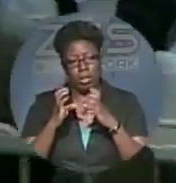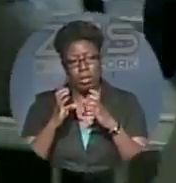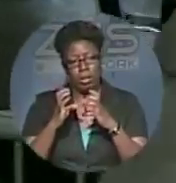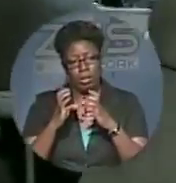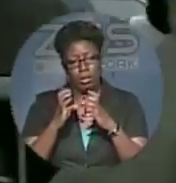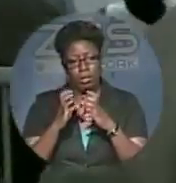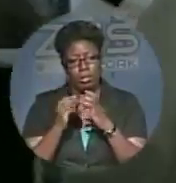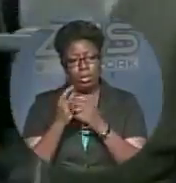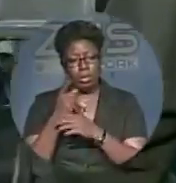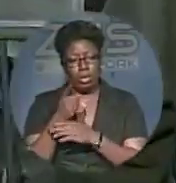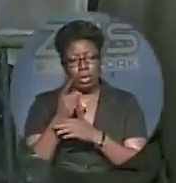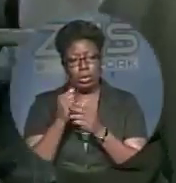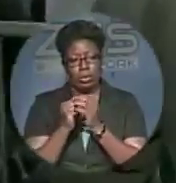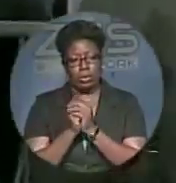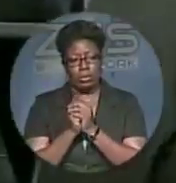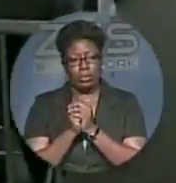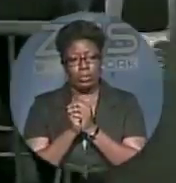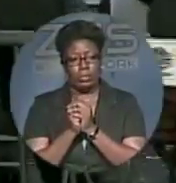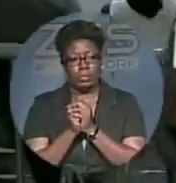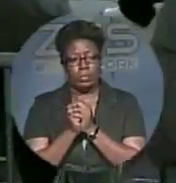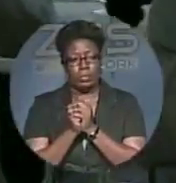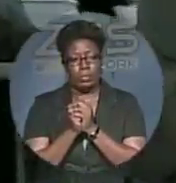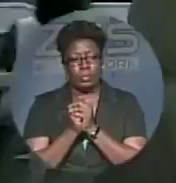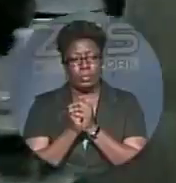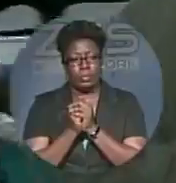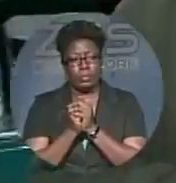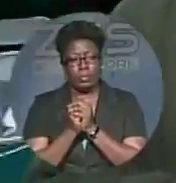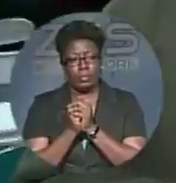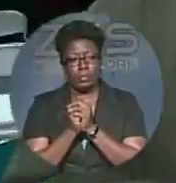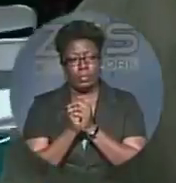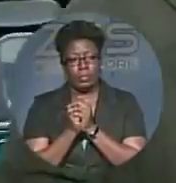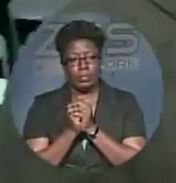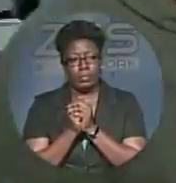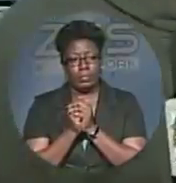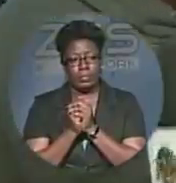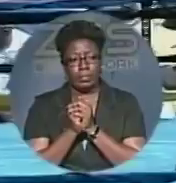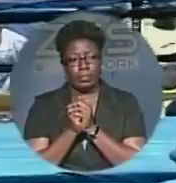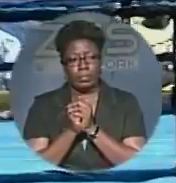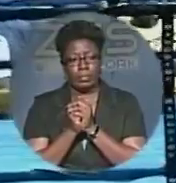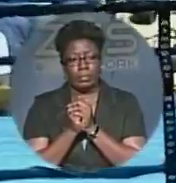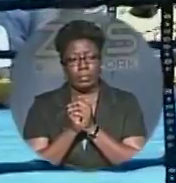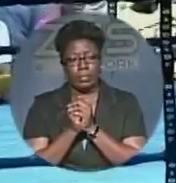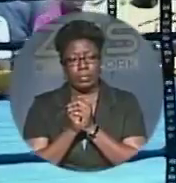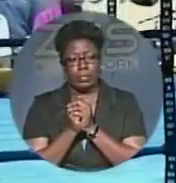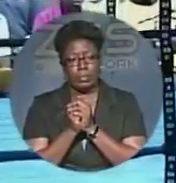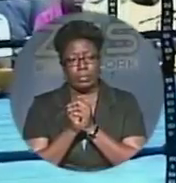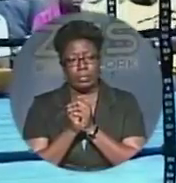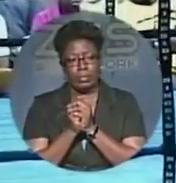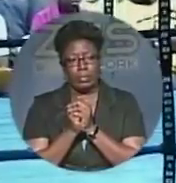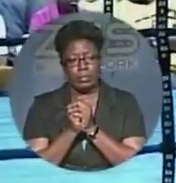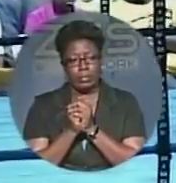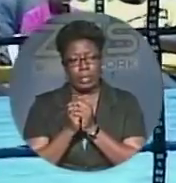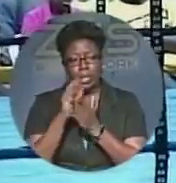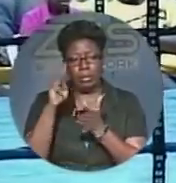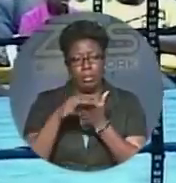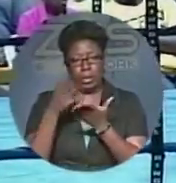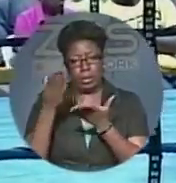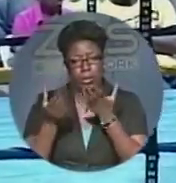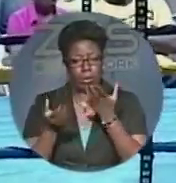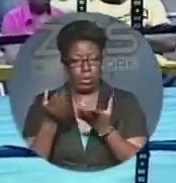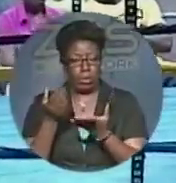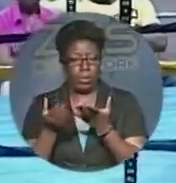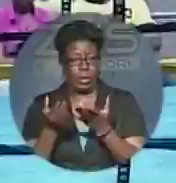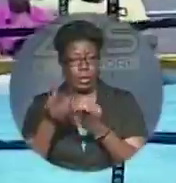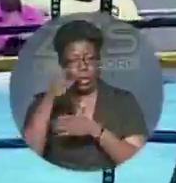Dojo, top with our block out. And that's how we do this. Straight up. Bantamweight action. How about Lester Brown